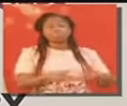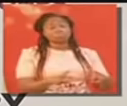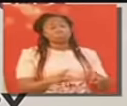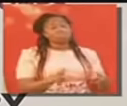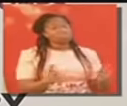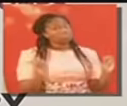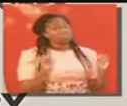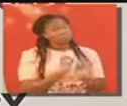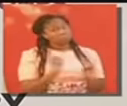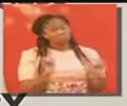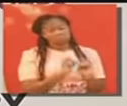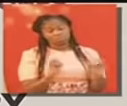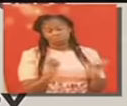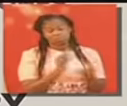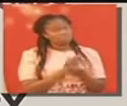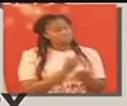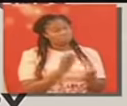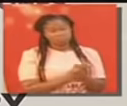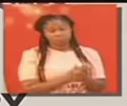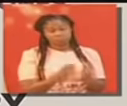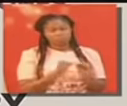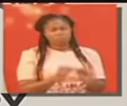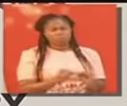slowdown. There are